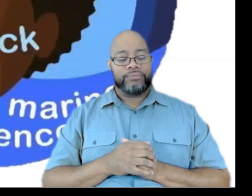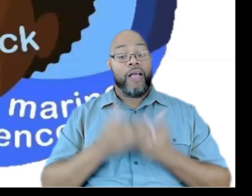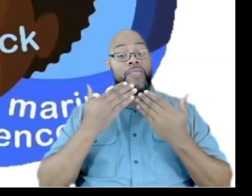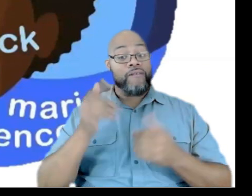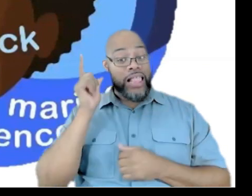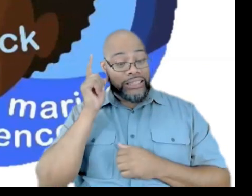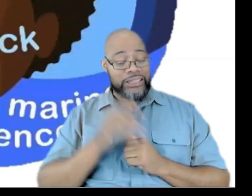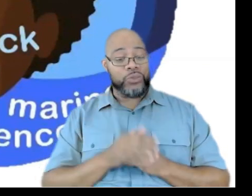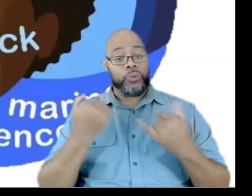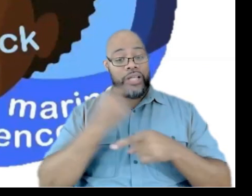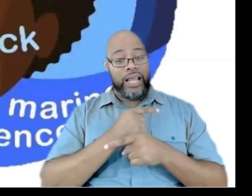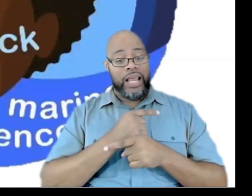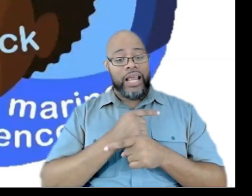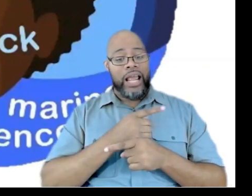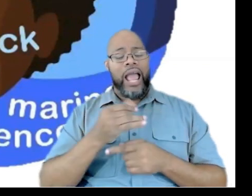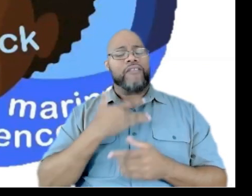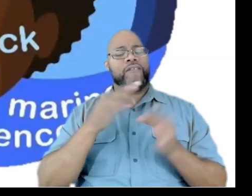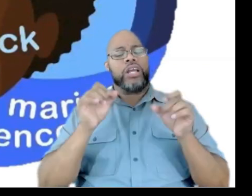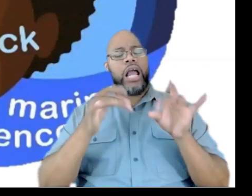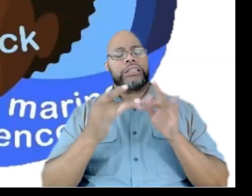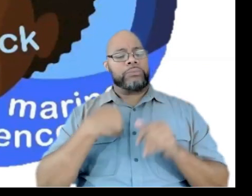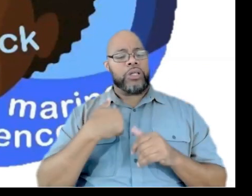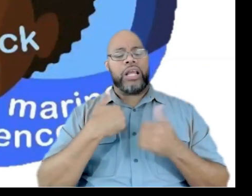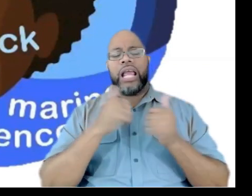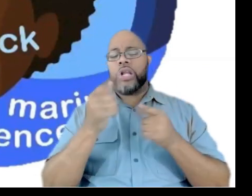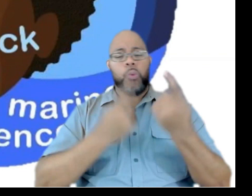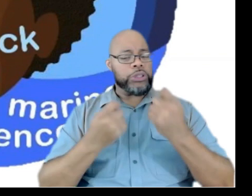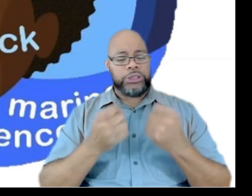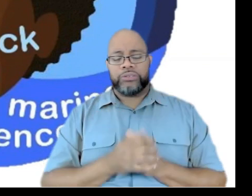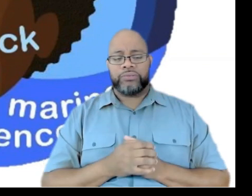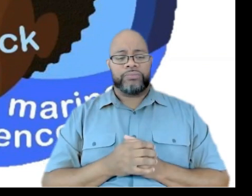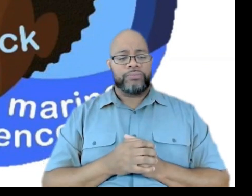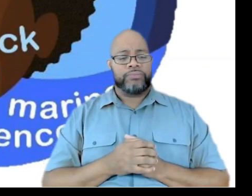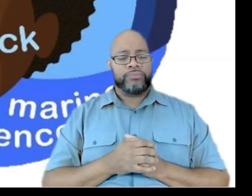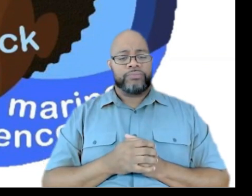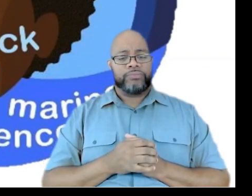Thank you for listening today, and feel free to contact me with any questions.